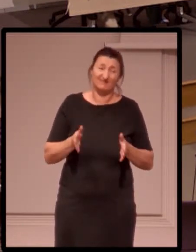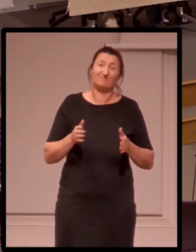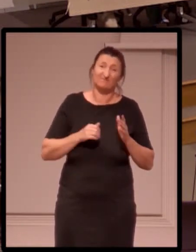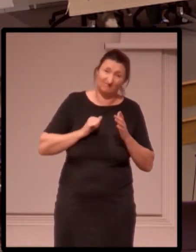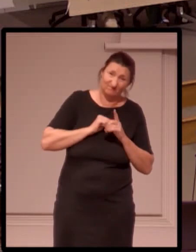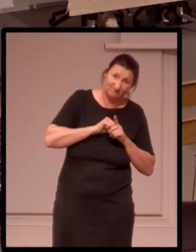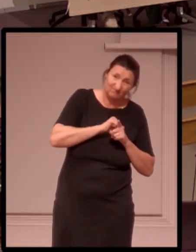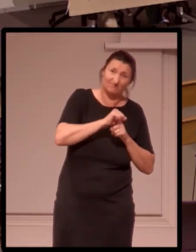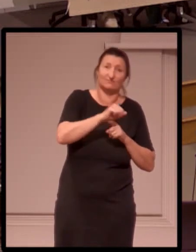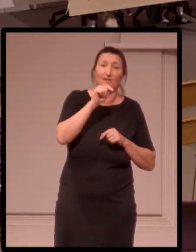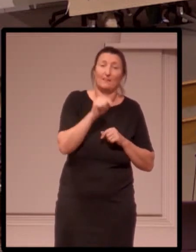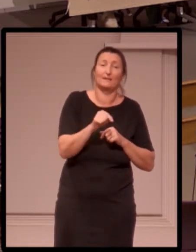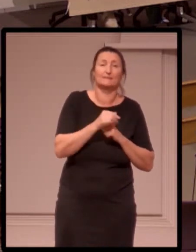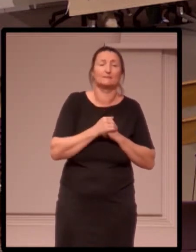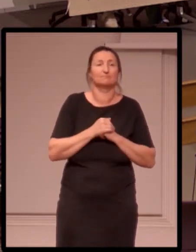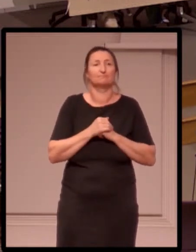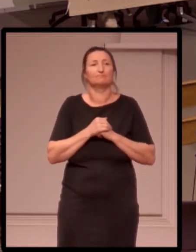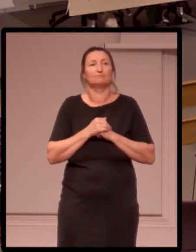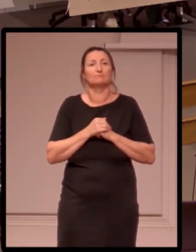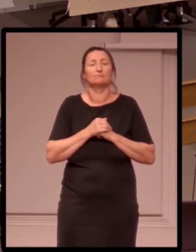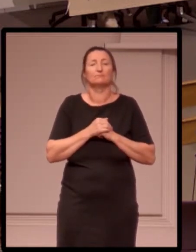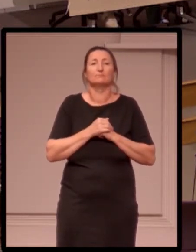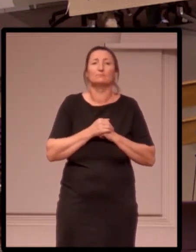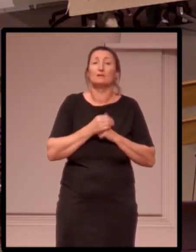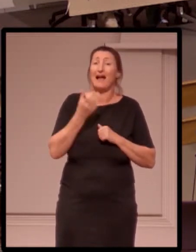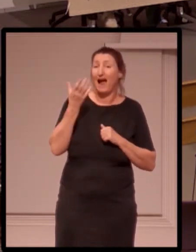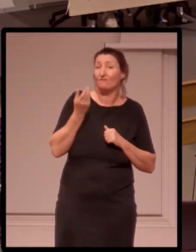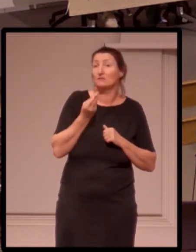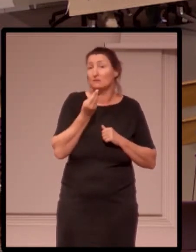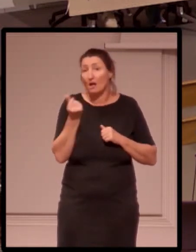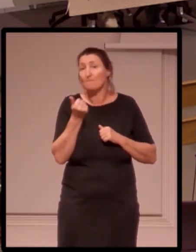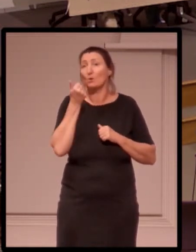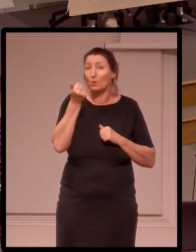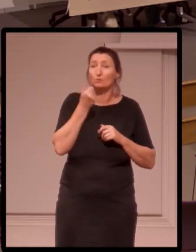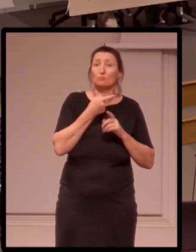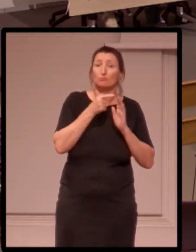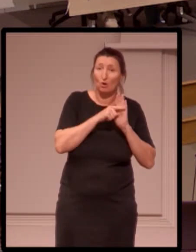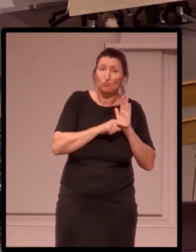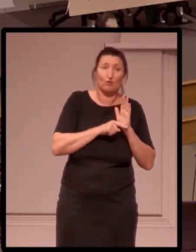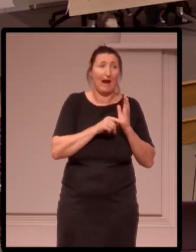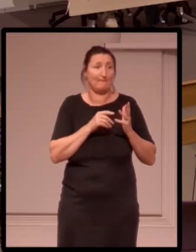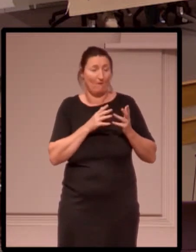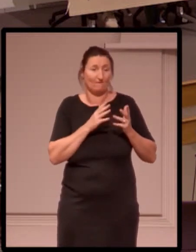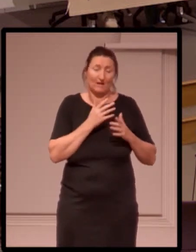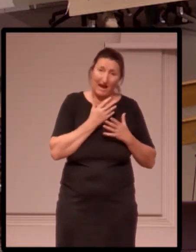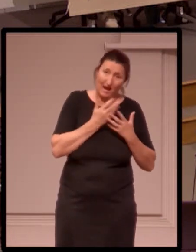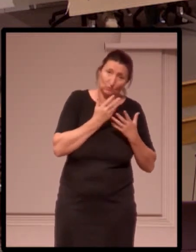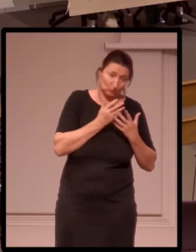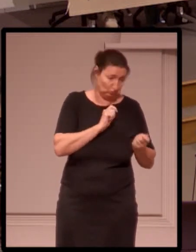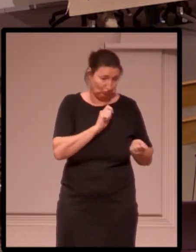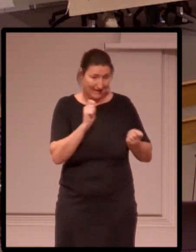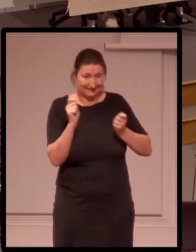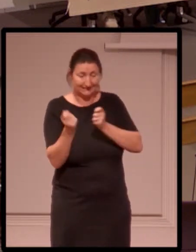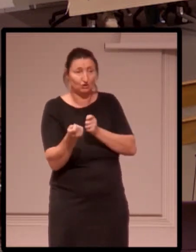work with that. But there are some really good programmes that NHS England are doing where they're actually looking at that in